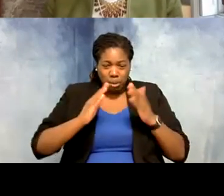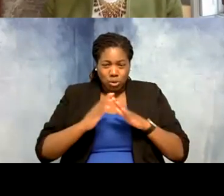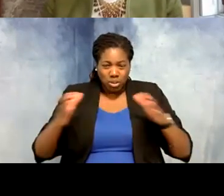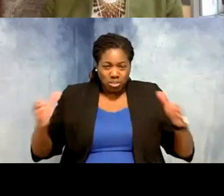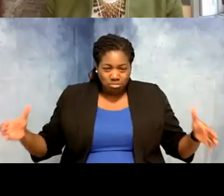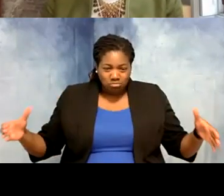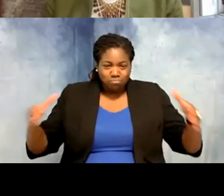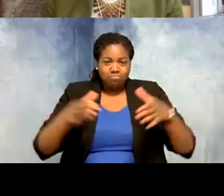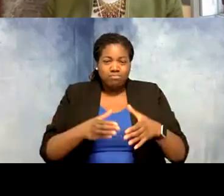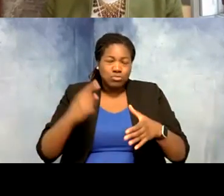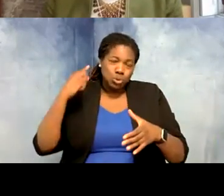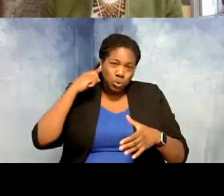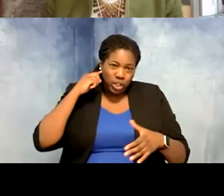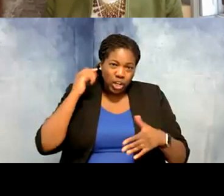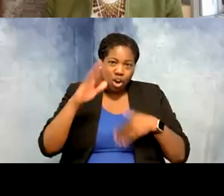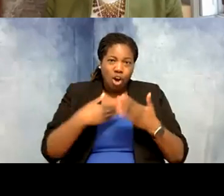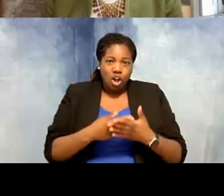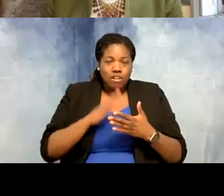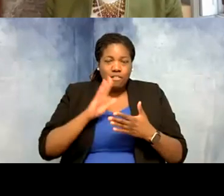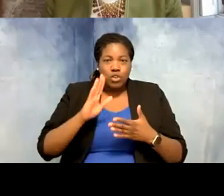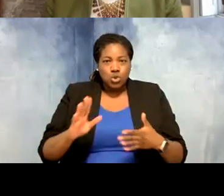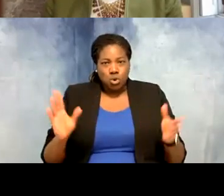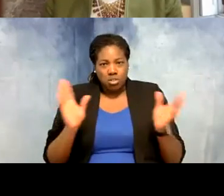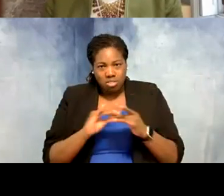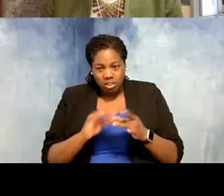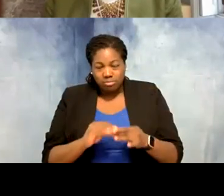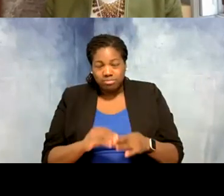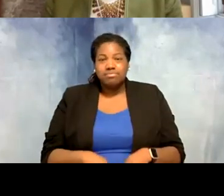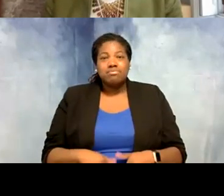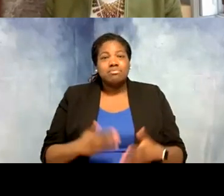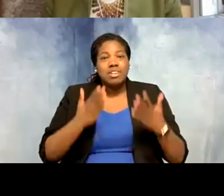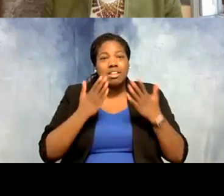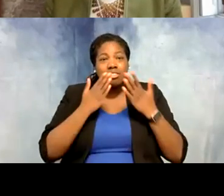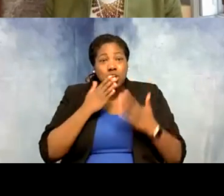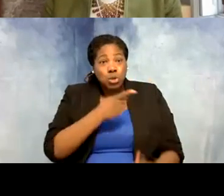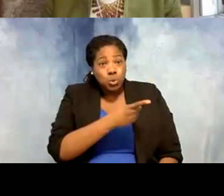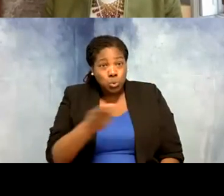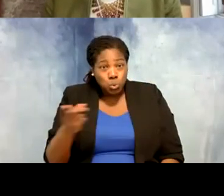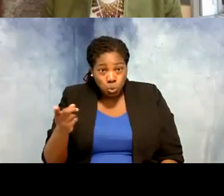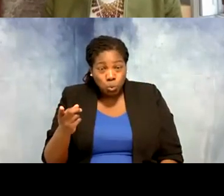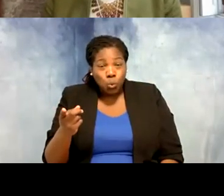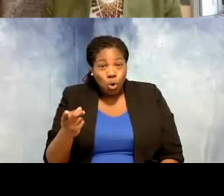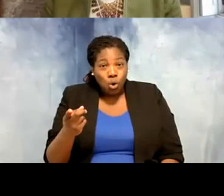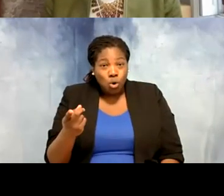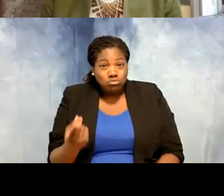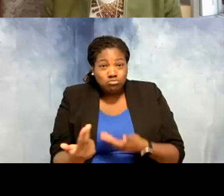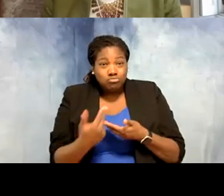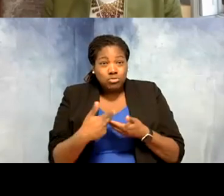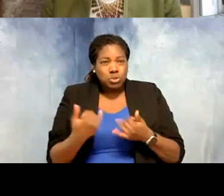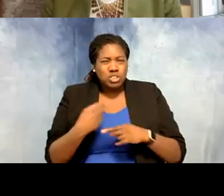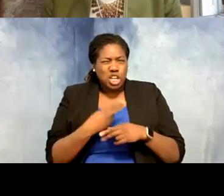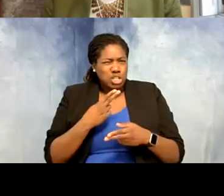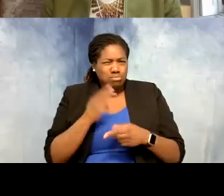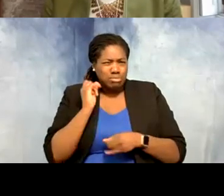of your thoughts. I also want to thank you all who have come today on very